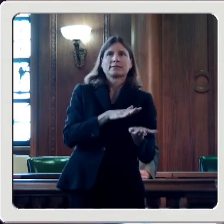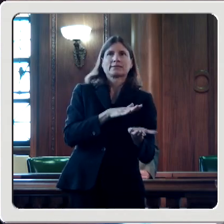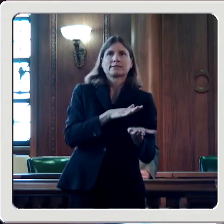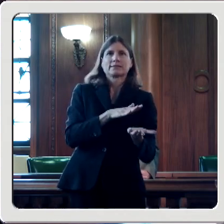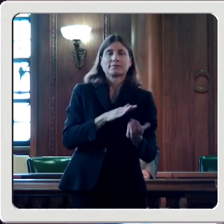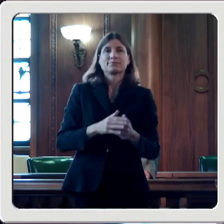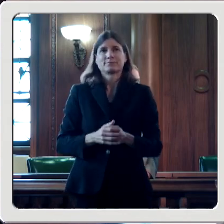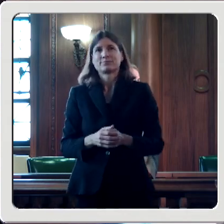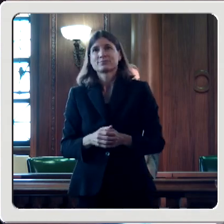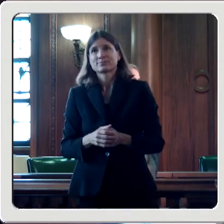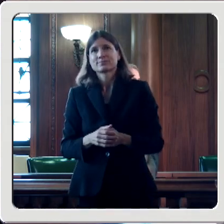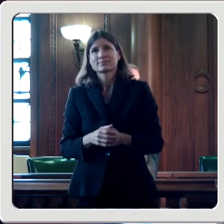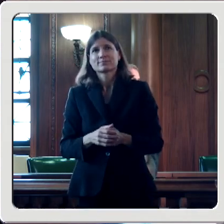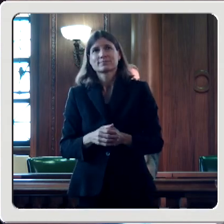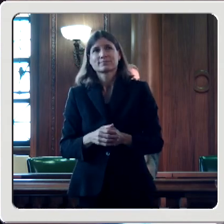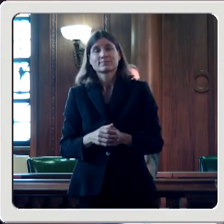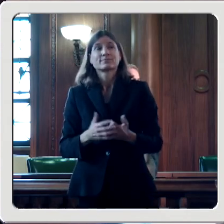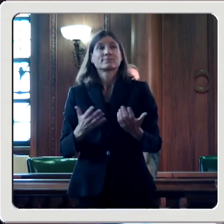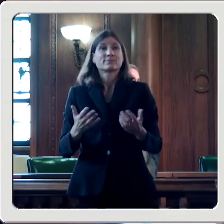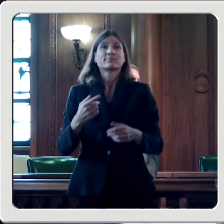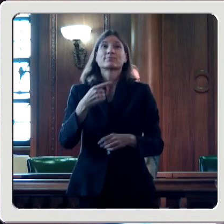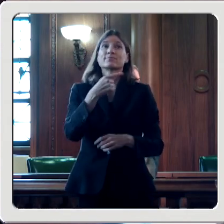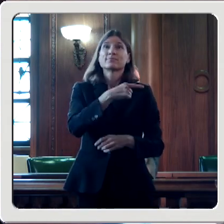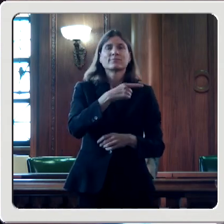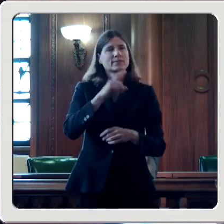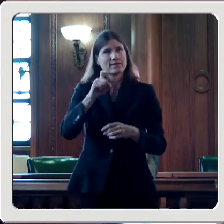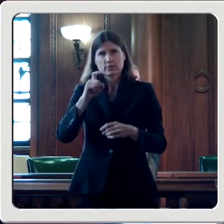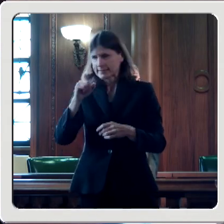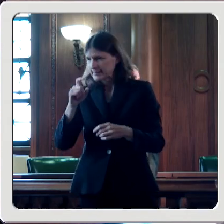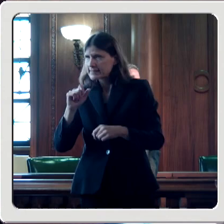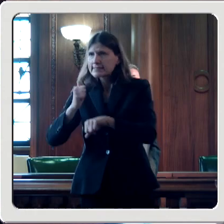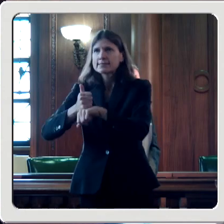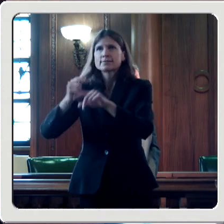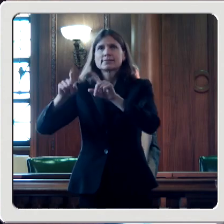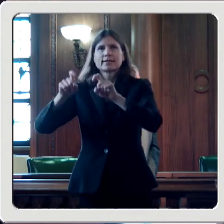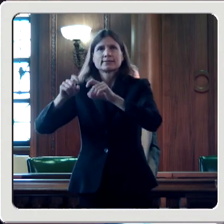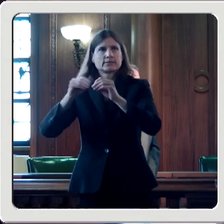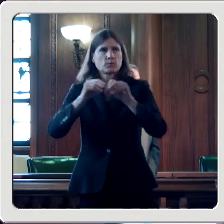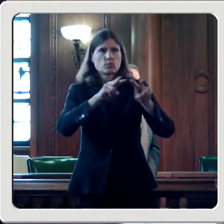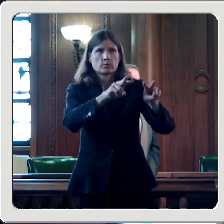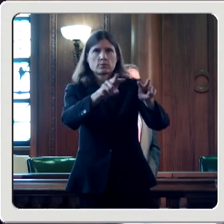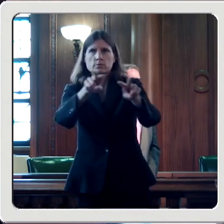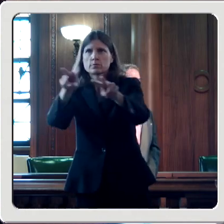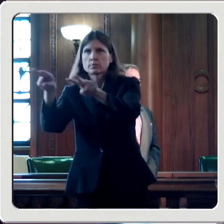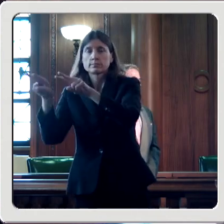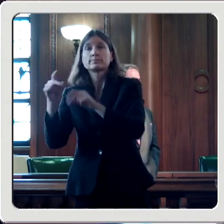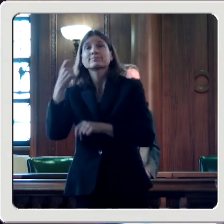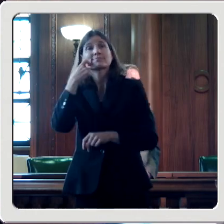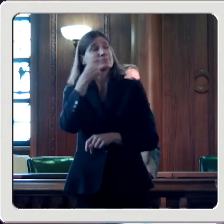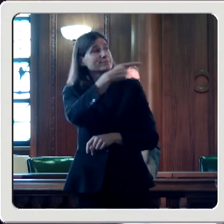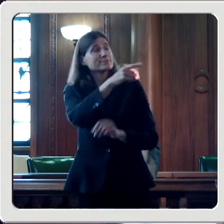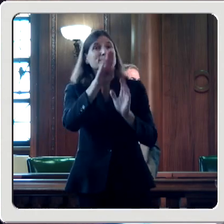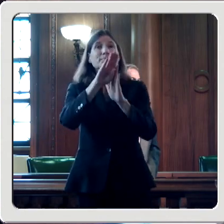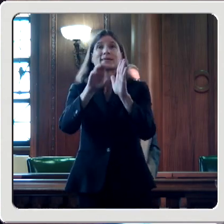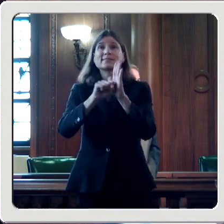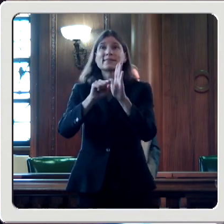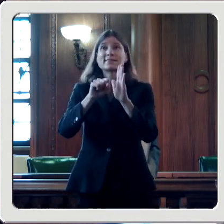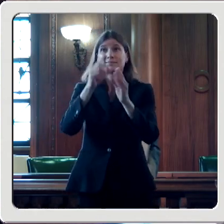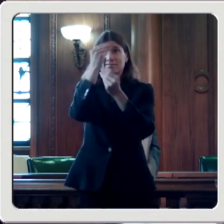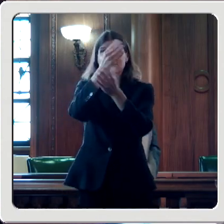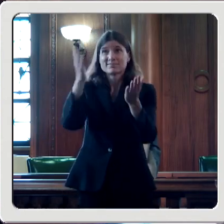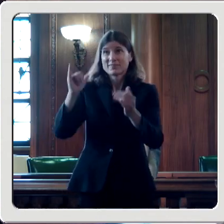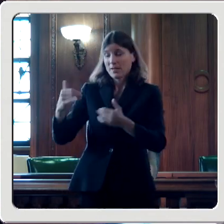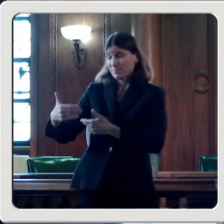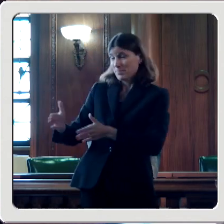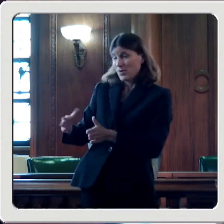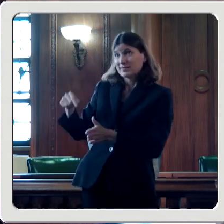testing, which is, as mentioned, putting a strain on some of the existing resources locally, statewide, and